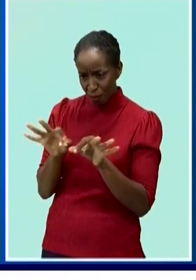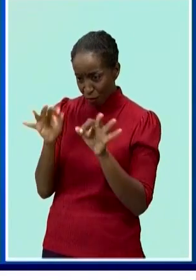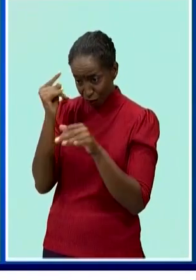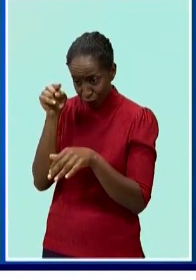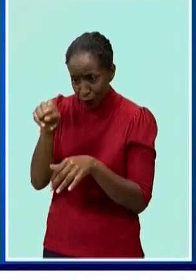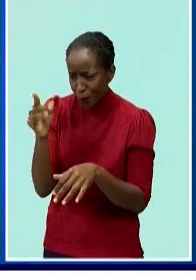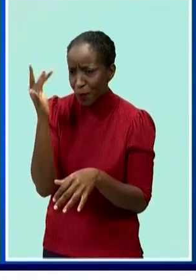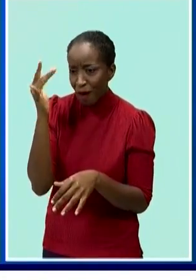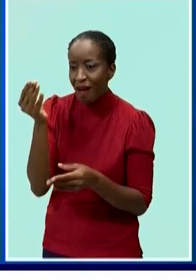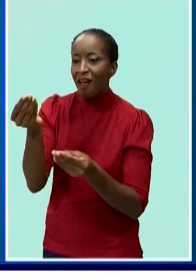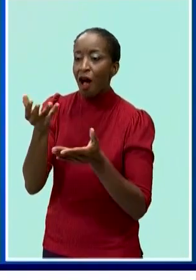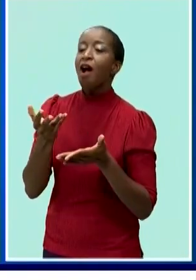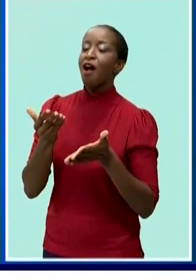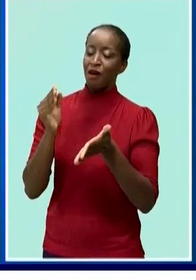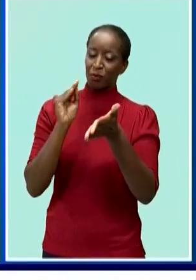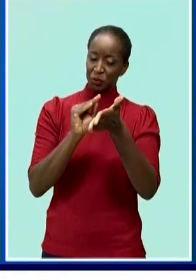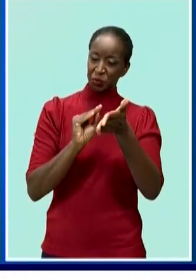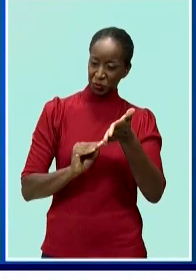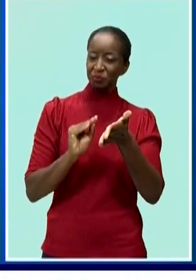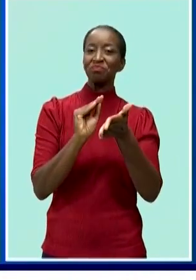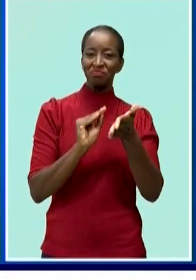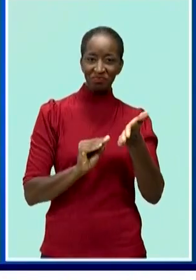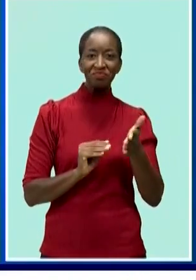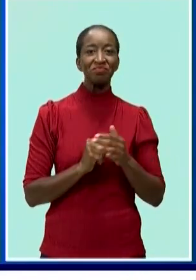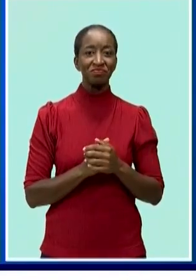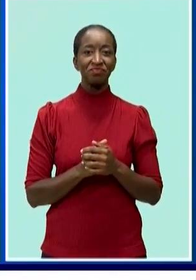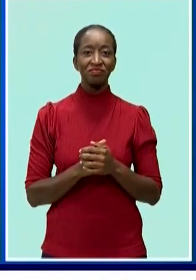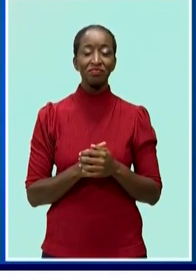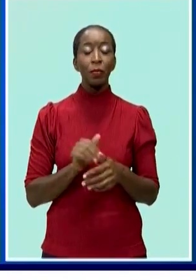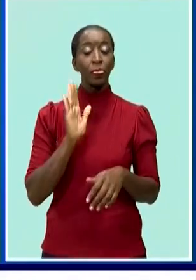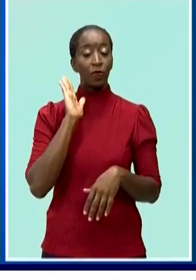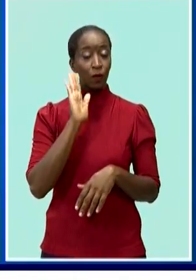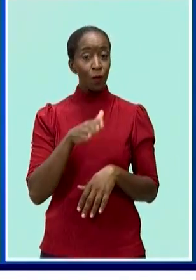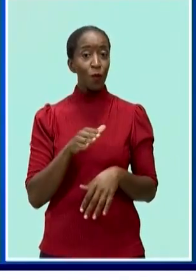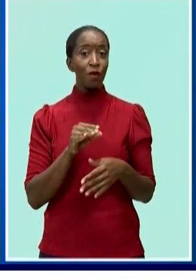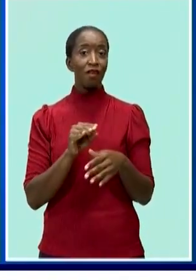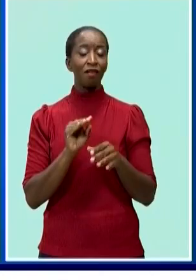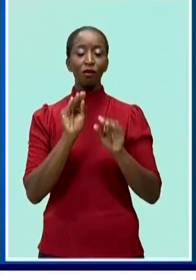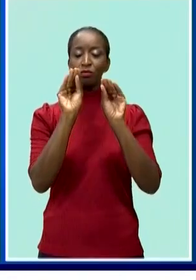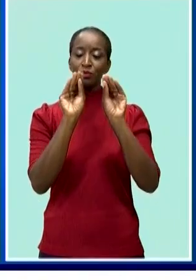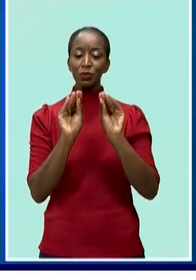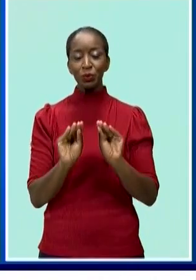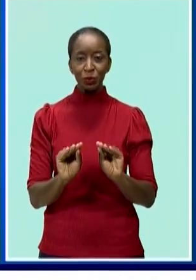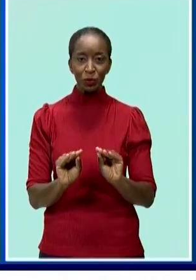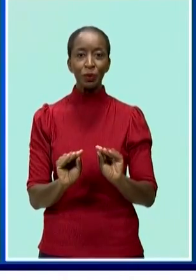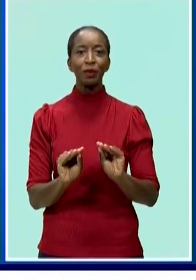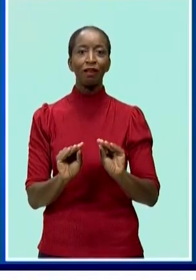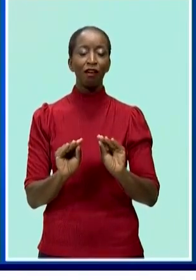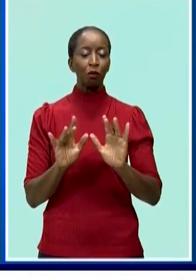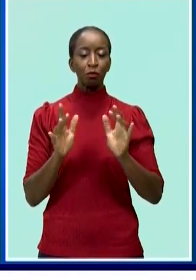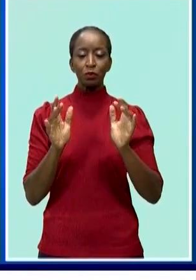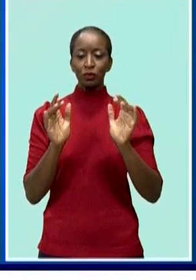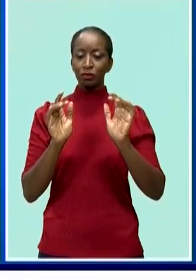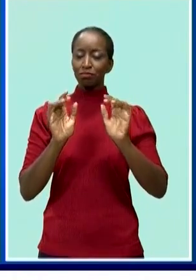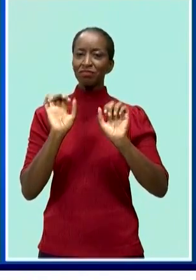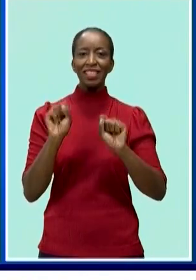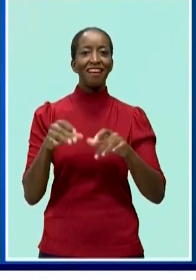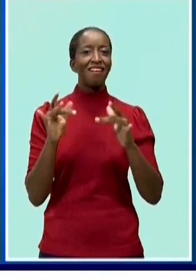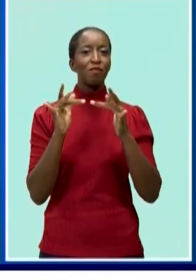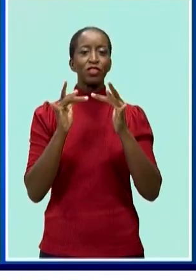fully functional, the information will be available on a mass web-based interactive database called Arches,